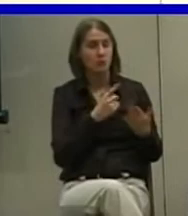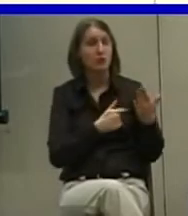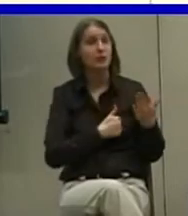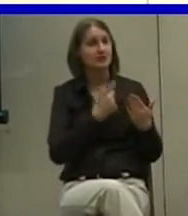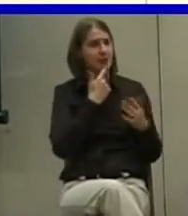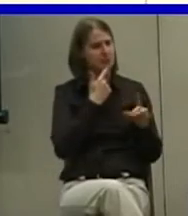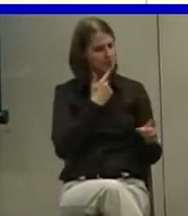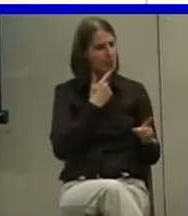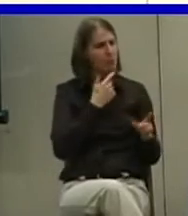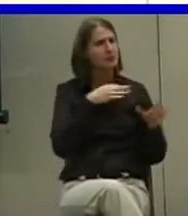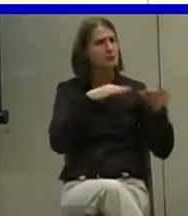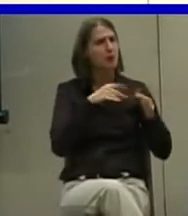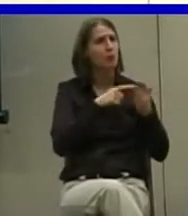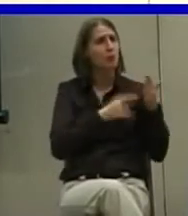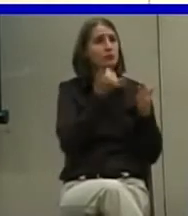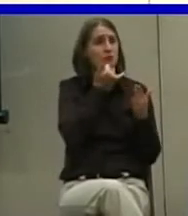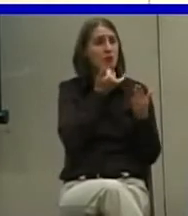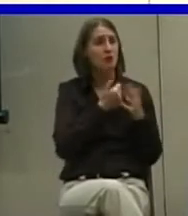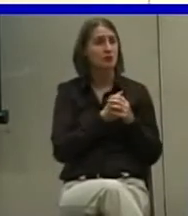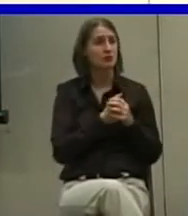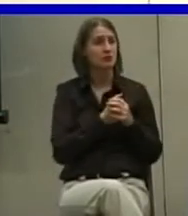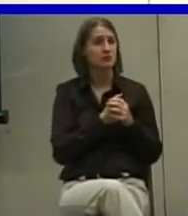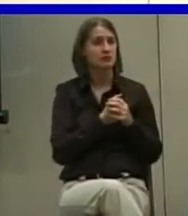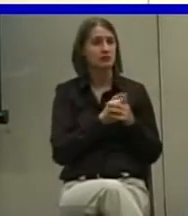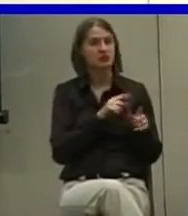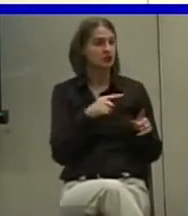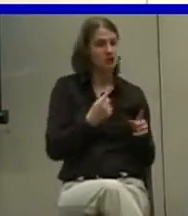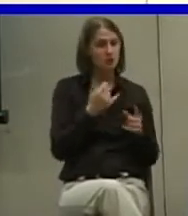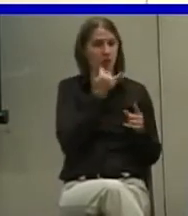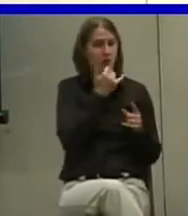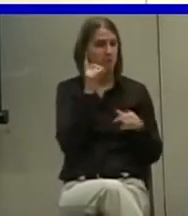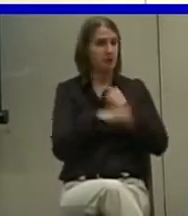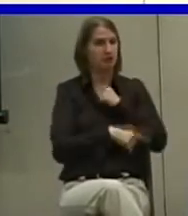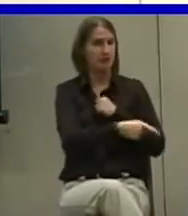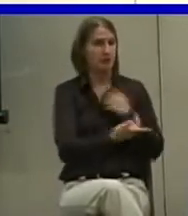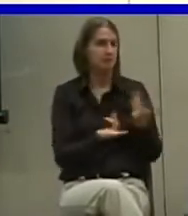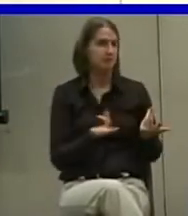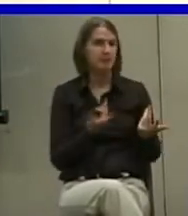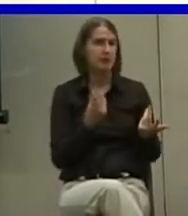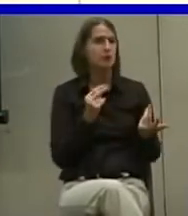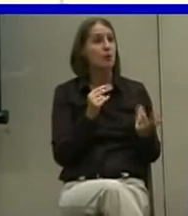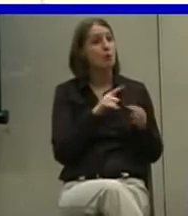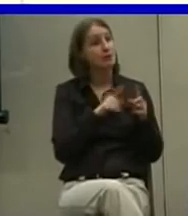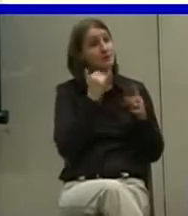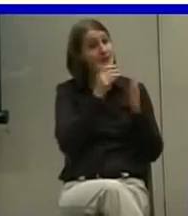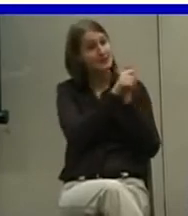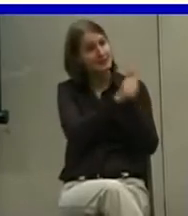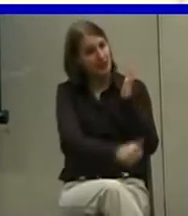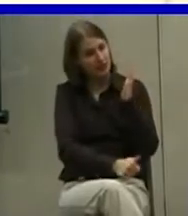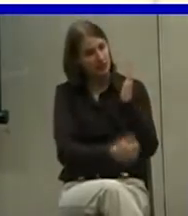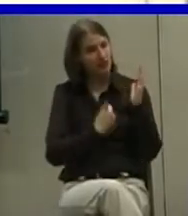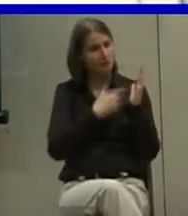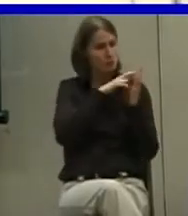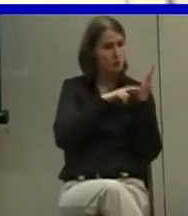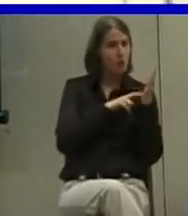wrong. It's just wrong. Punish him. But if it's a skill where there's a rule, we can say,